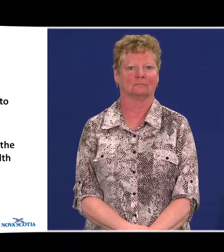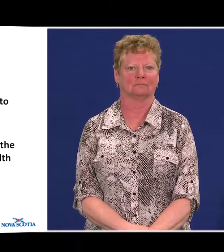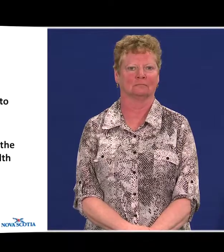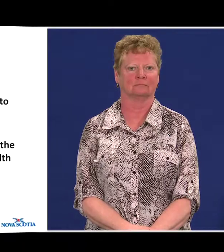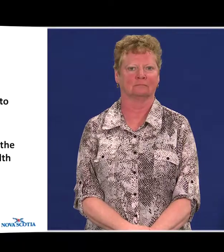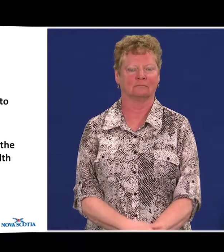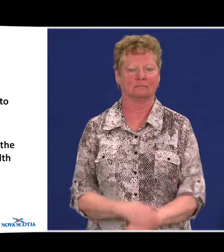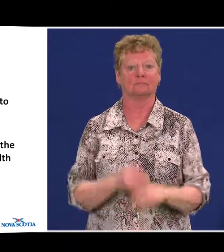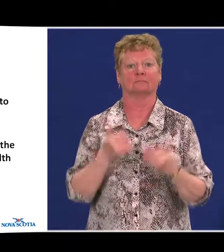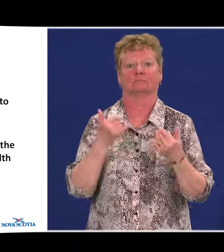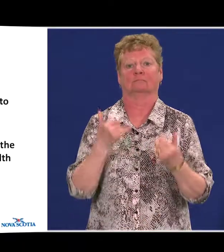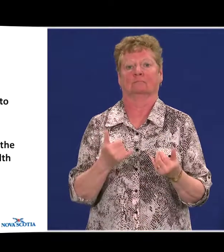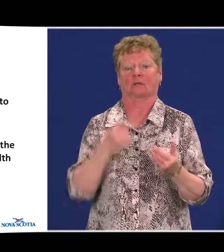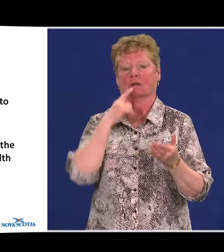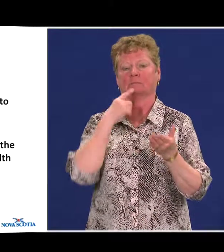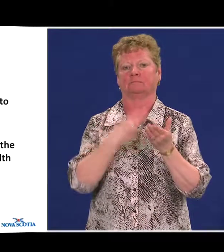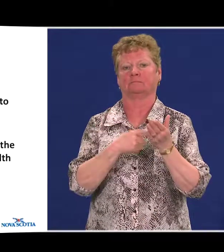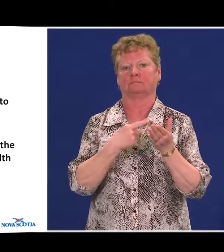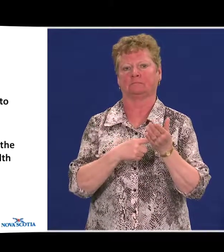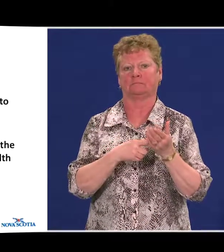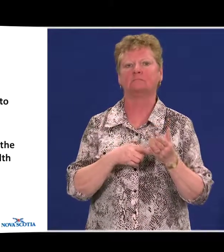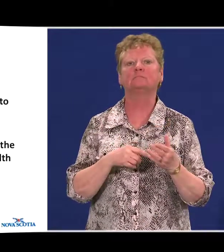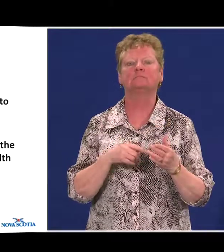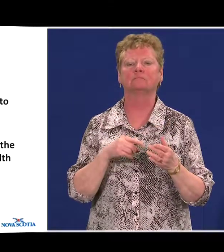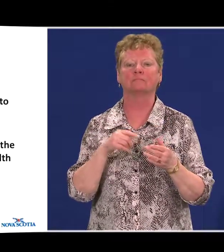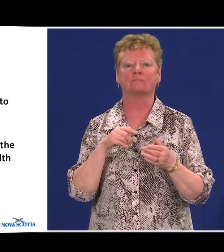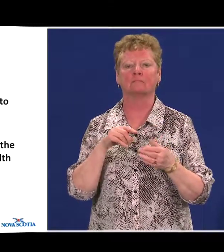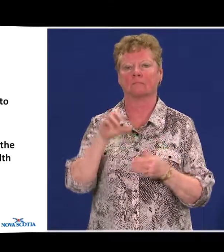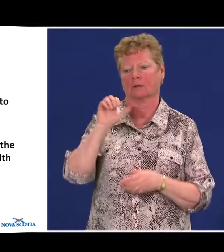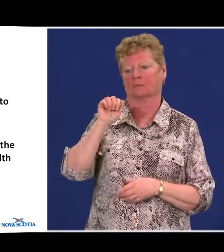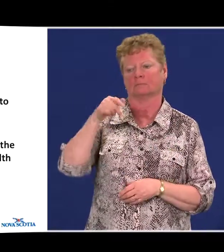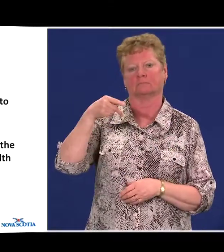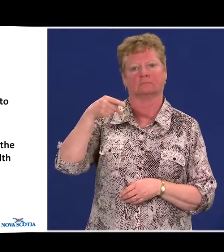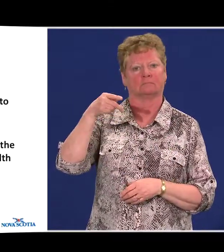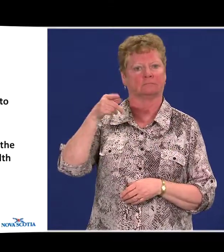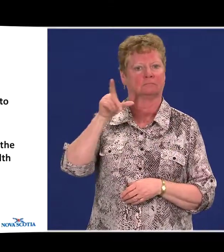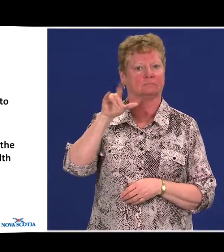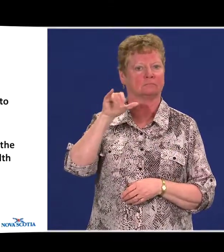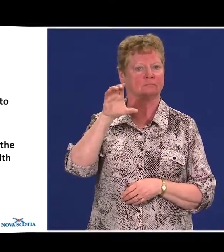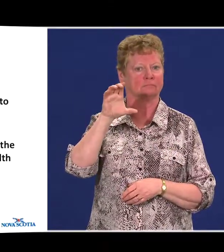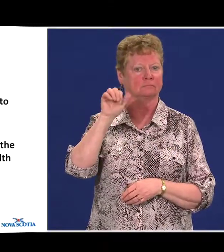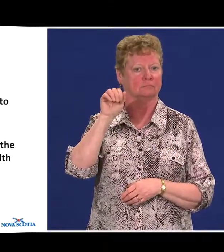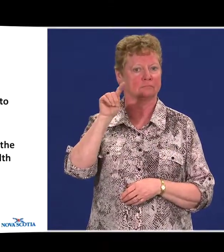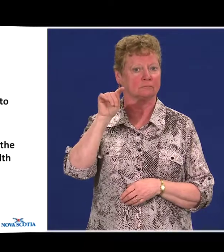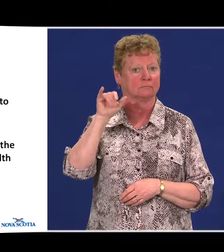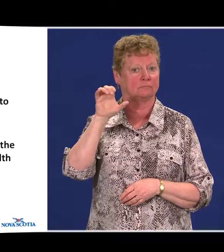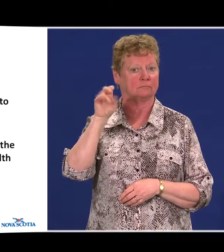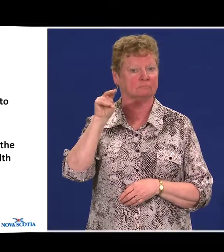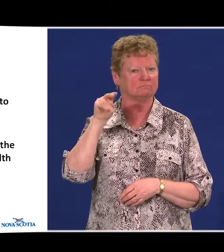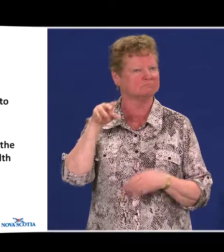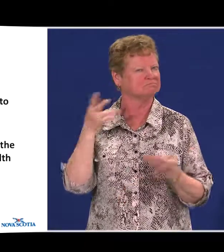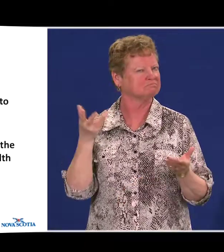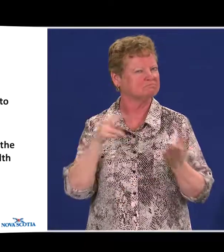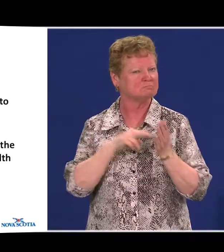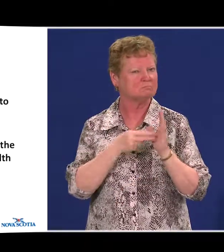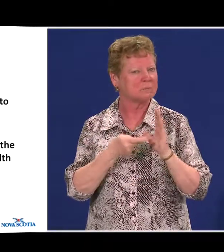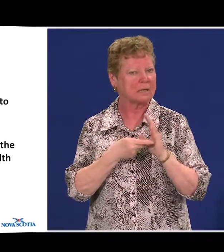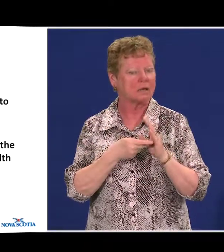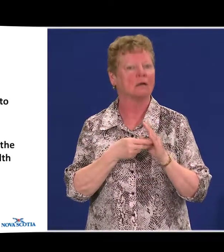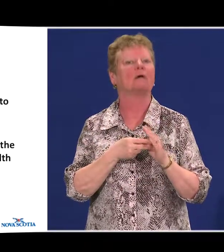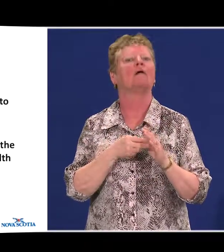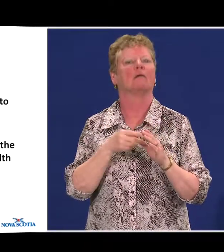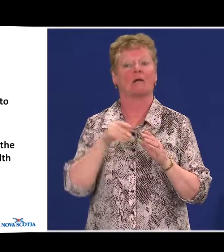We're now going to talk about the section that refers to application, which really means, who does the